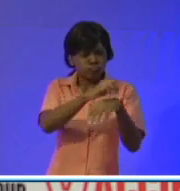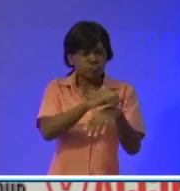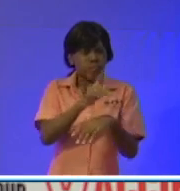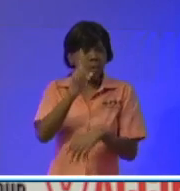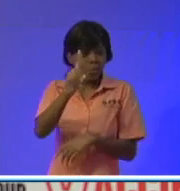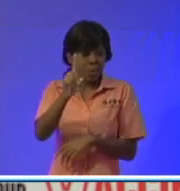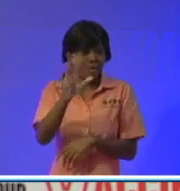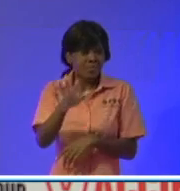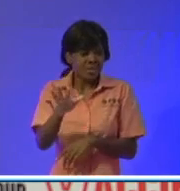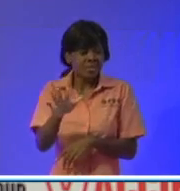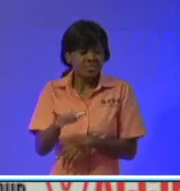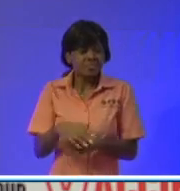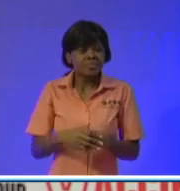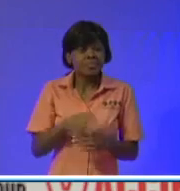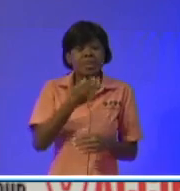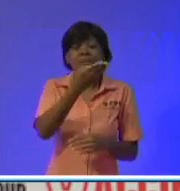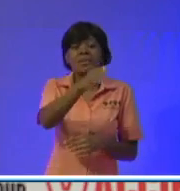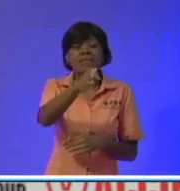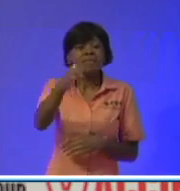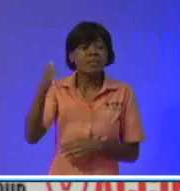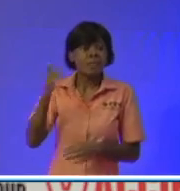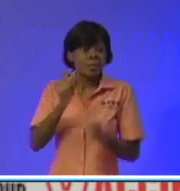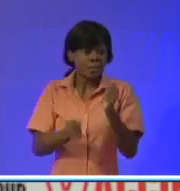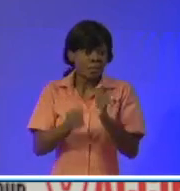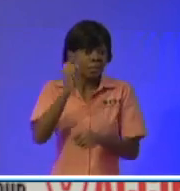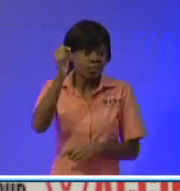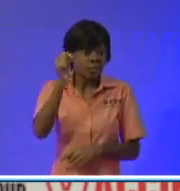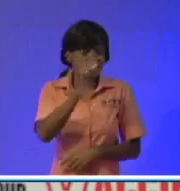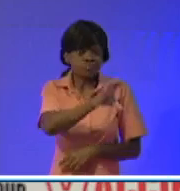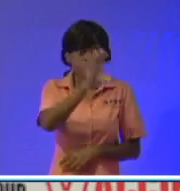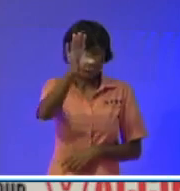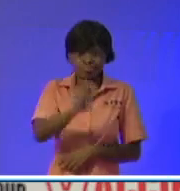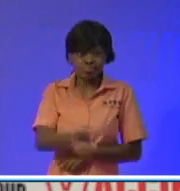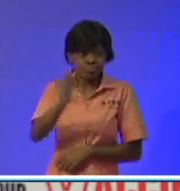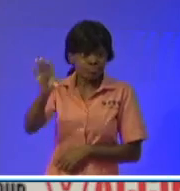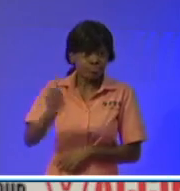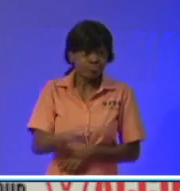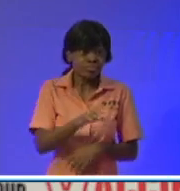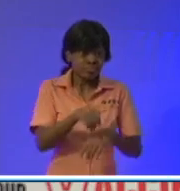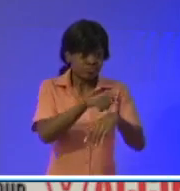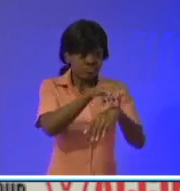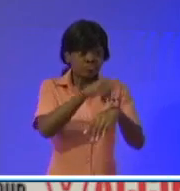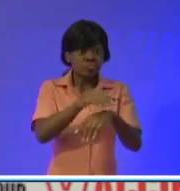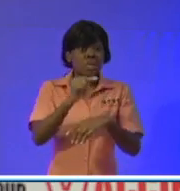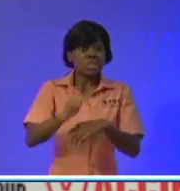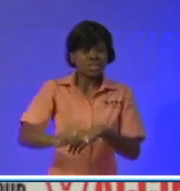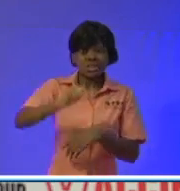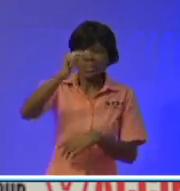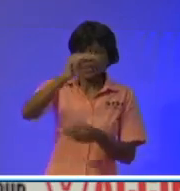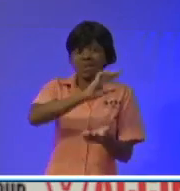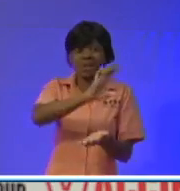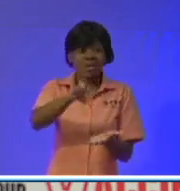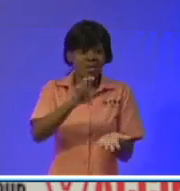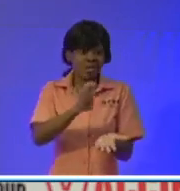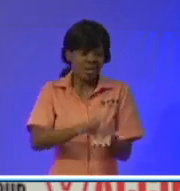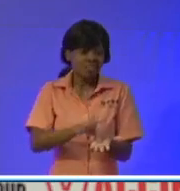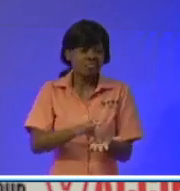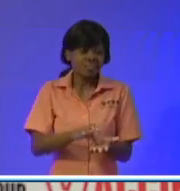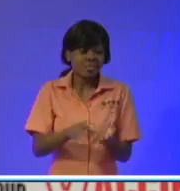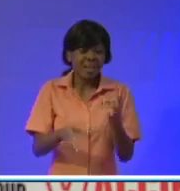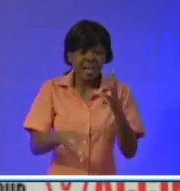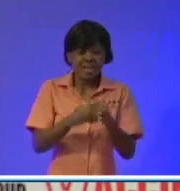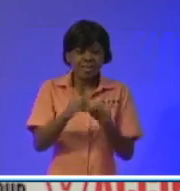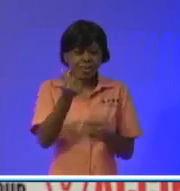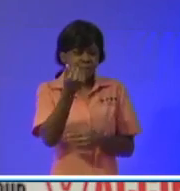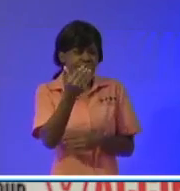Eastern RHA got 20. North Central got an additional 15, but they already had a lot of